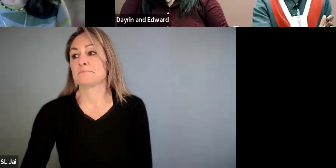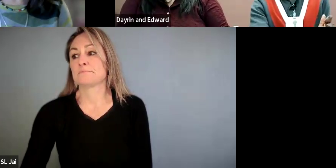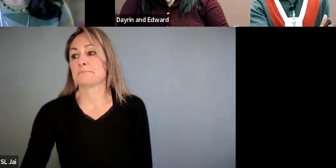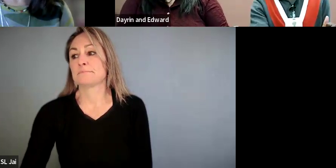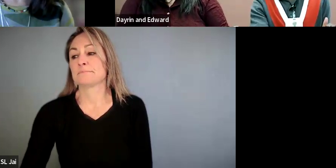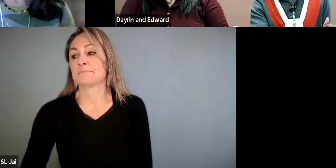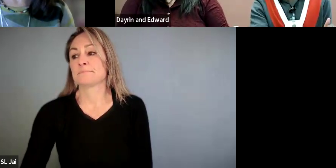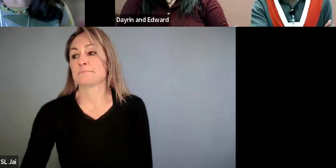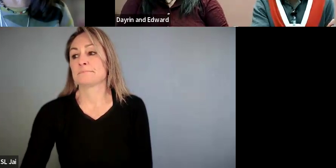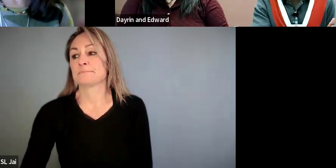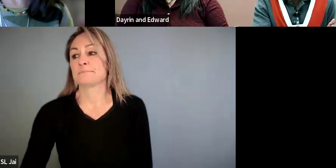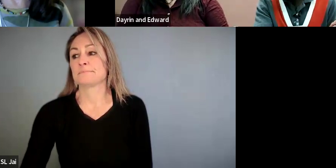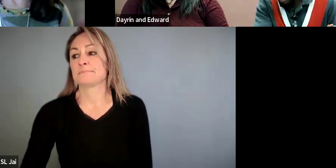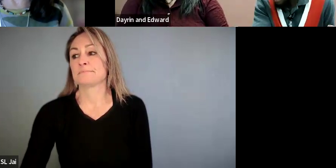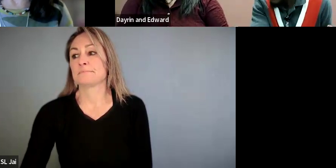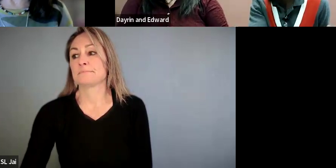Um,